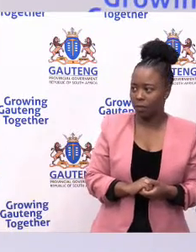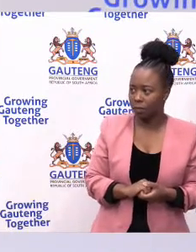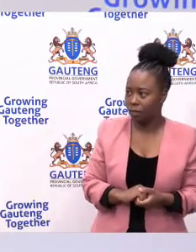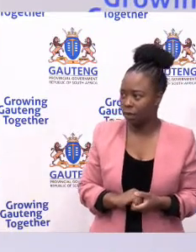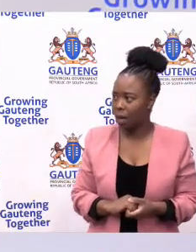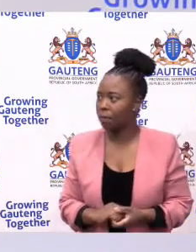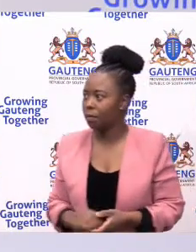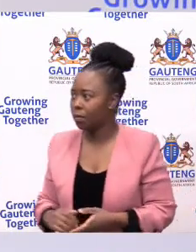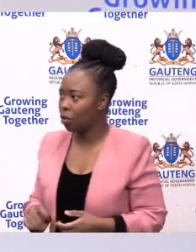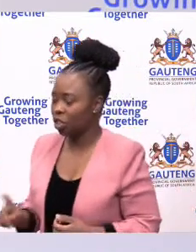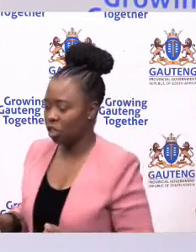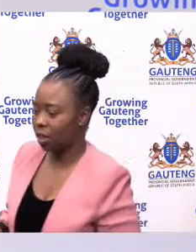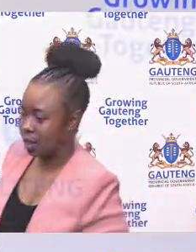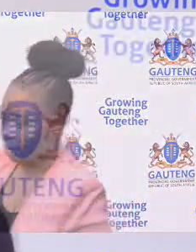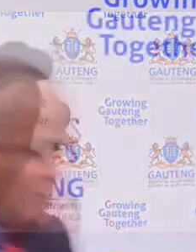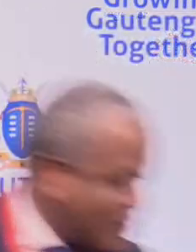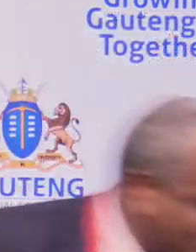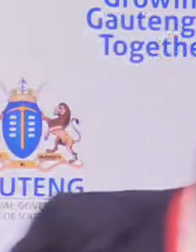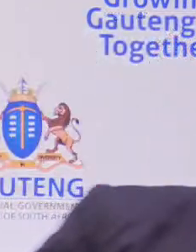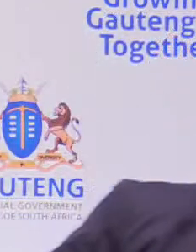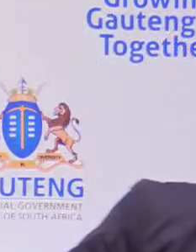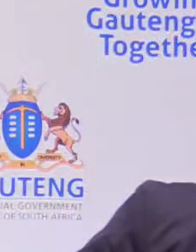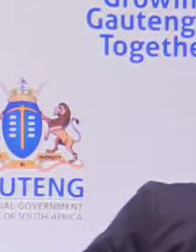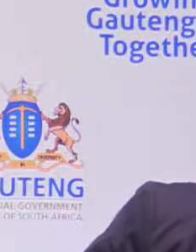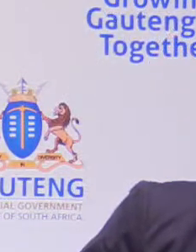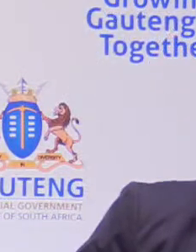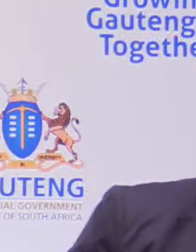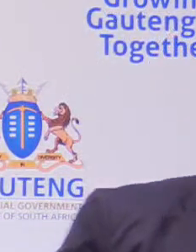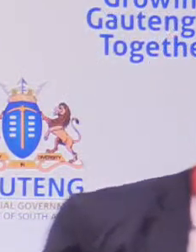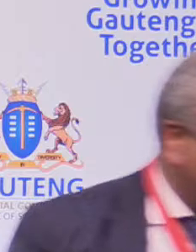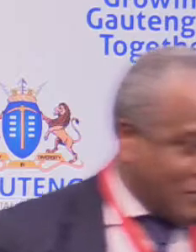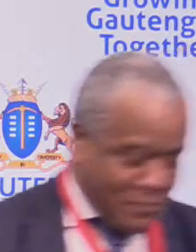we take questions now? Okay. Questions?